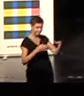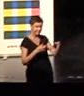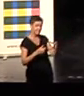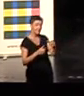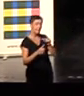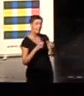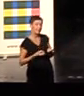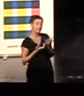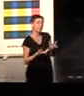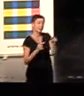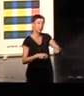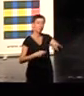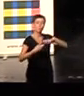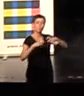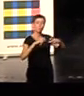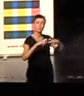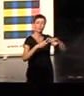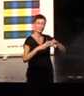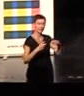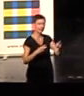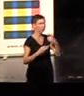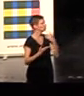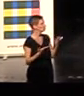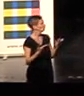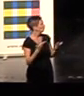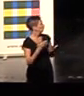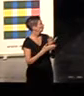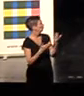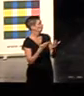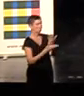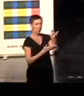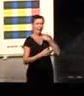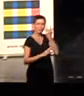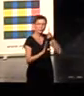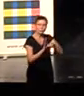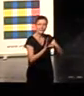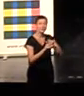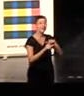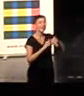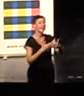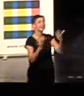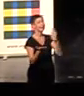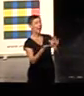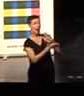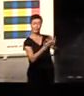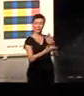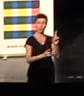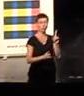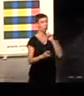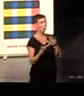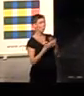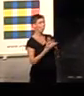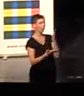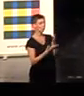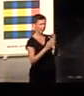expression voor brussels is de zin ik heb er een every two years in the day after wie jouw happy end i don't know wat dit wat de